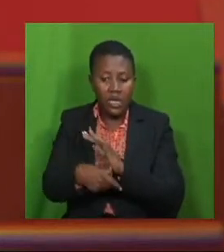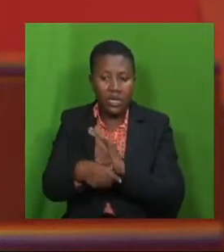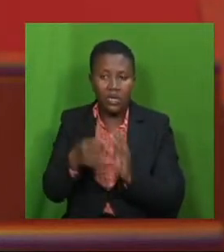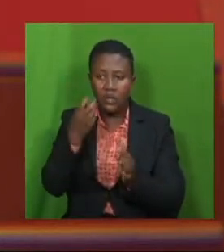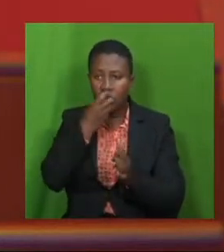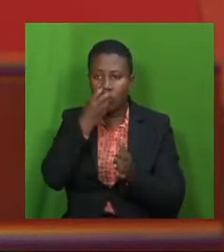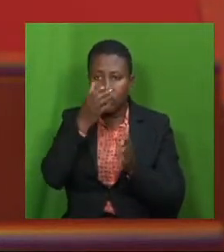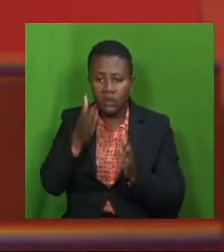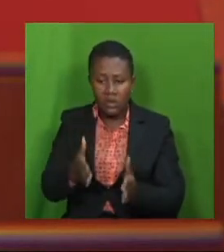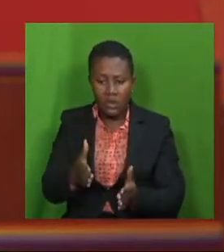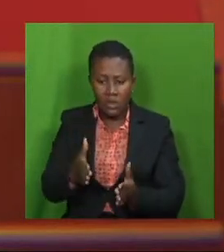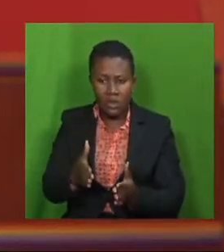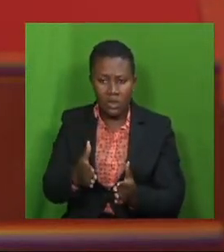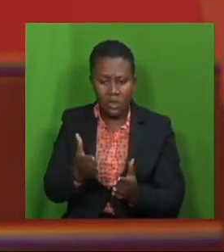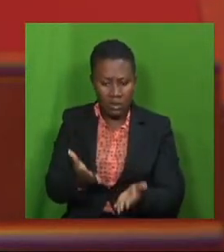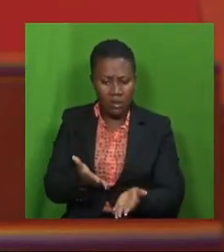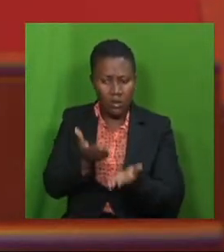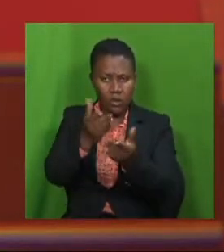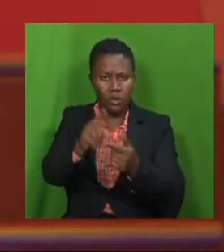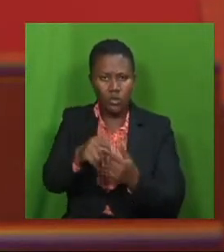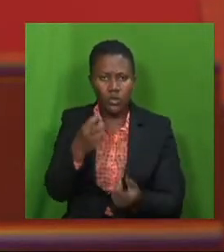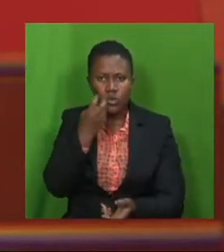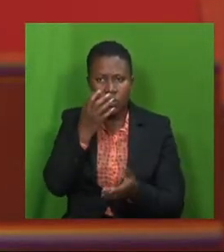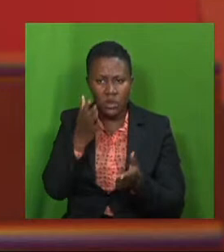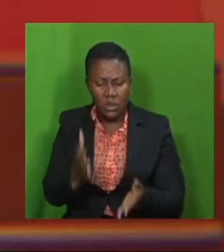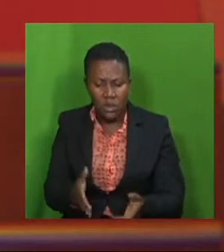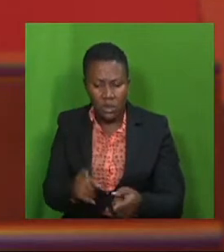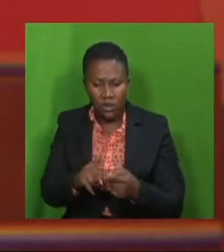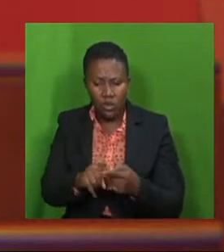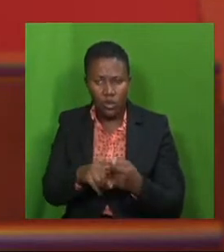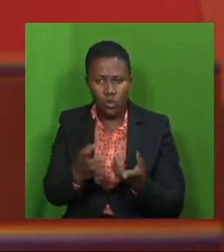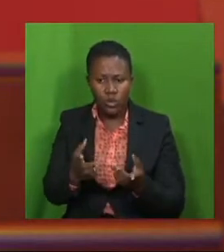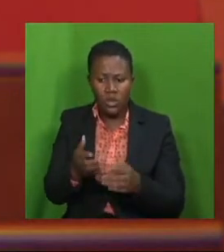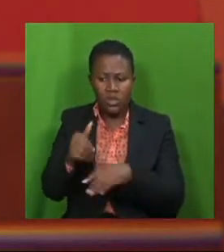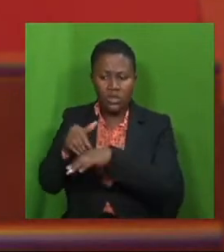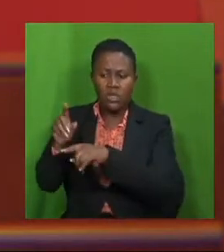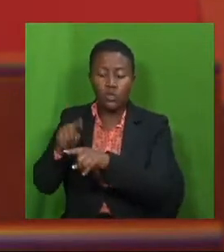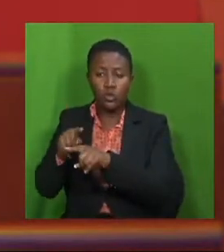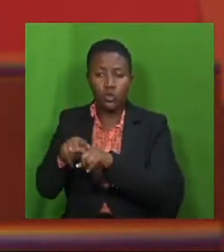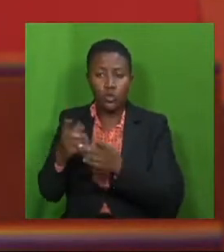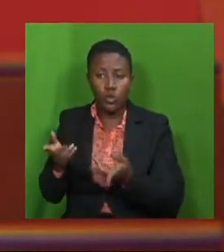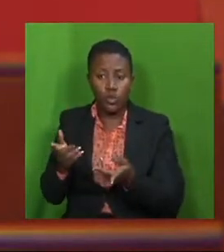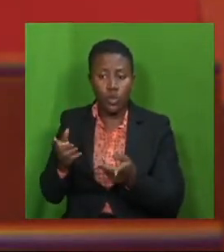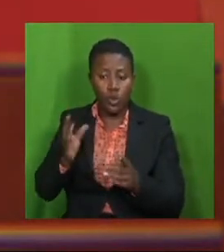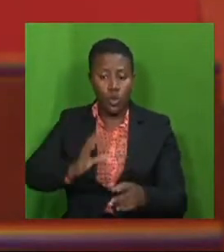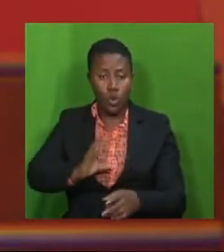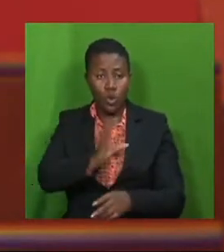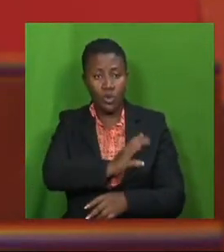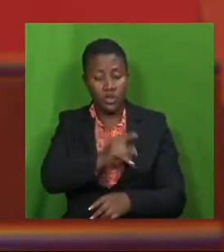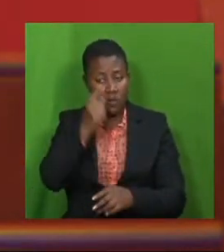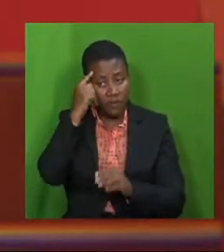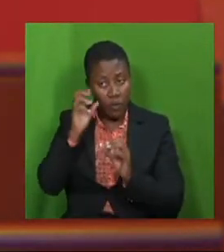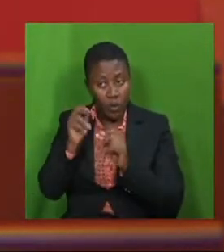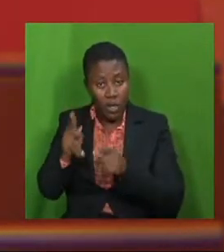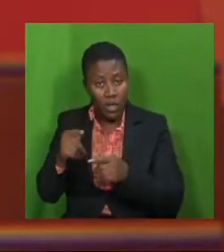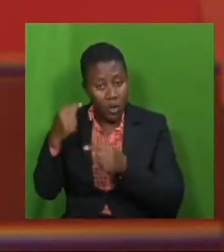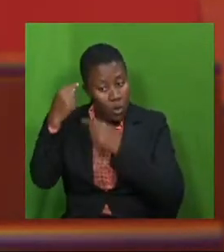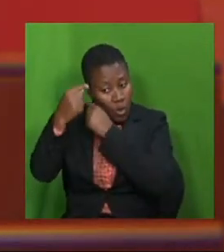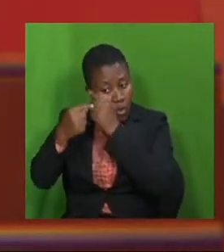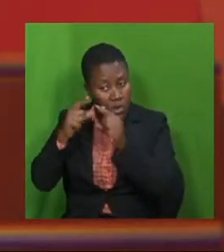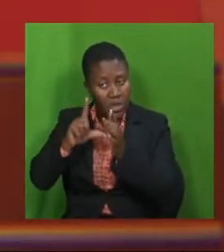with the matter to be able to refer same to the Committee of Privileges for consideration and report to the